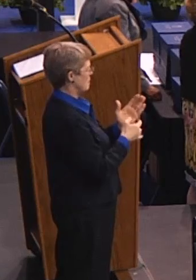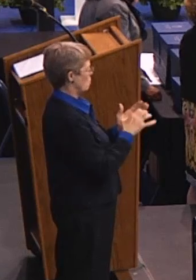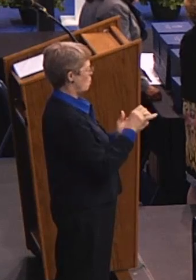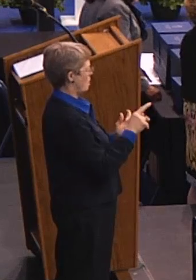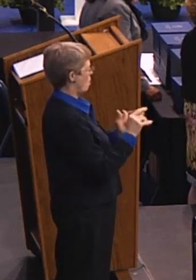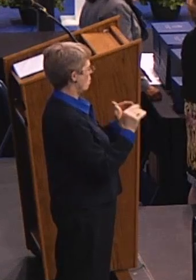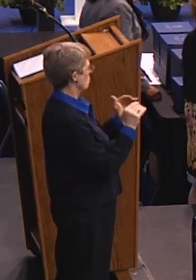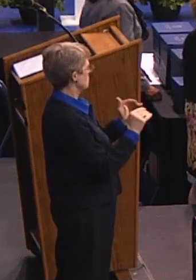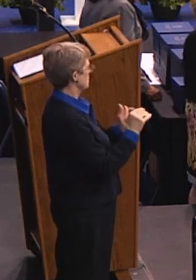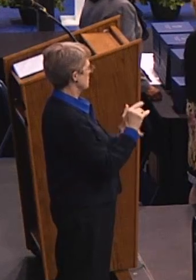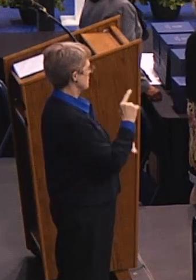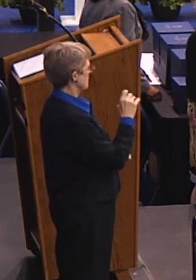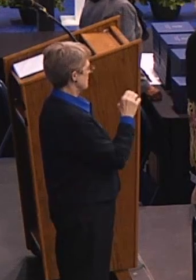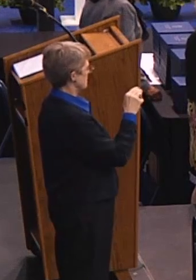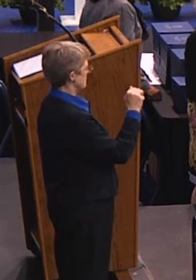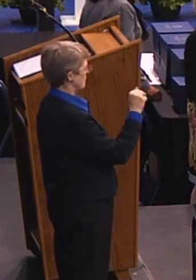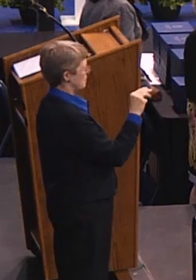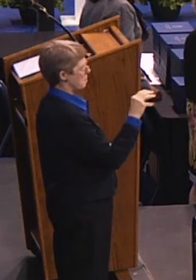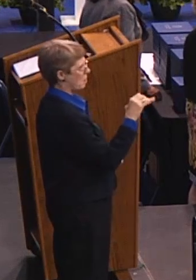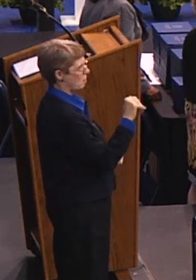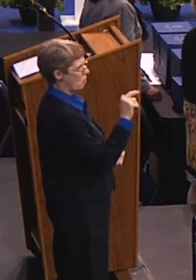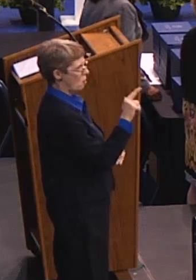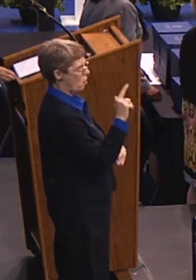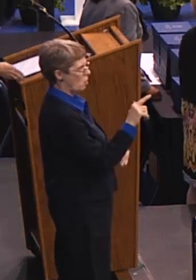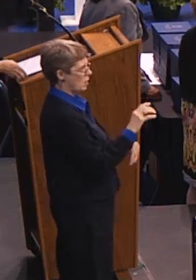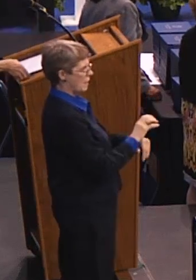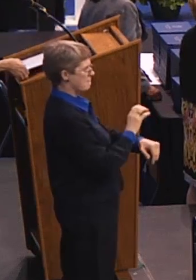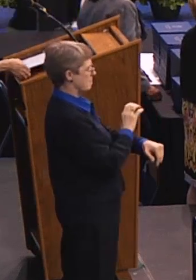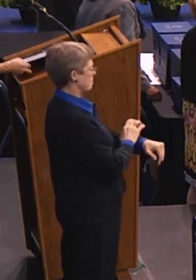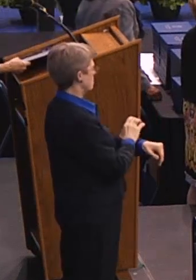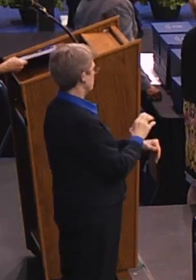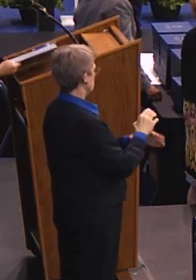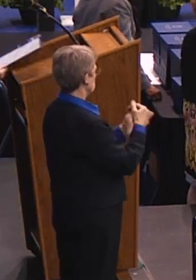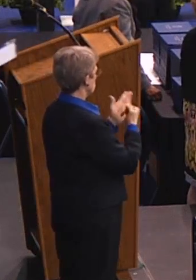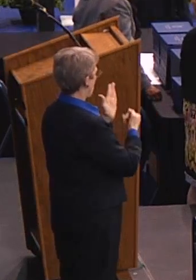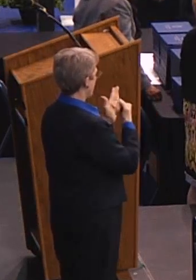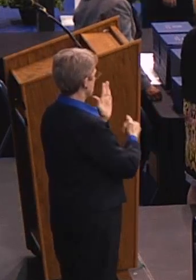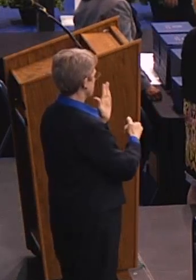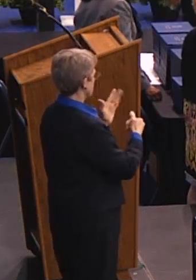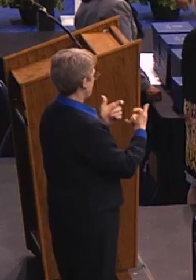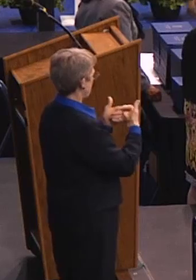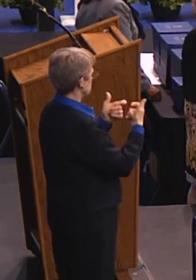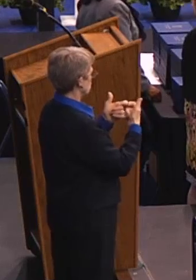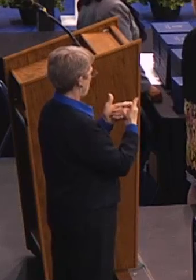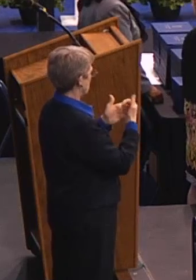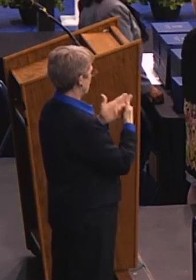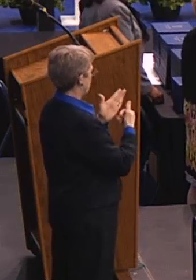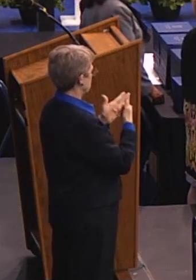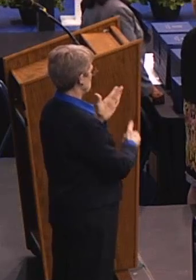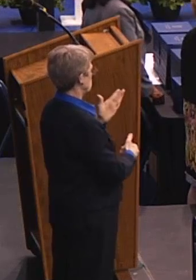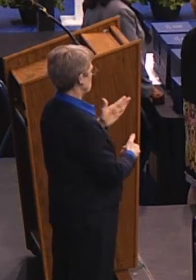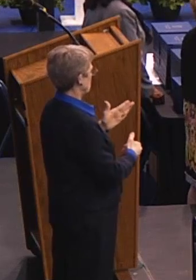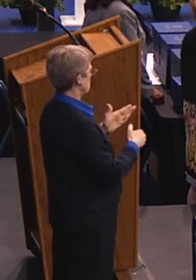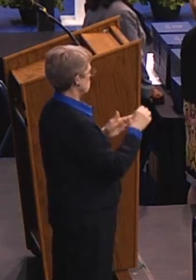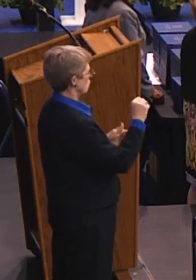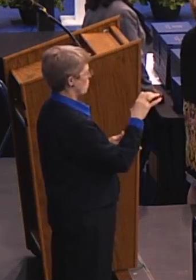Zeta T. McCall, computer graphics, electronic imaging, summa cum laude.